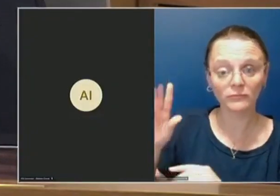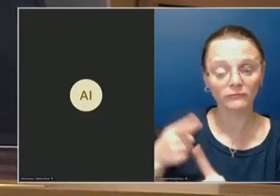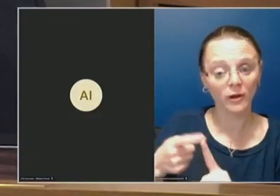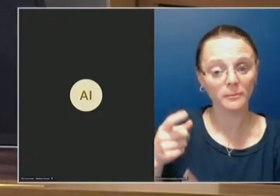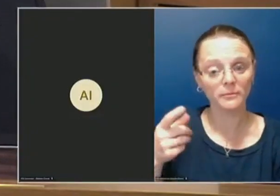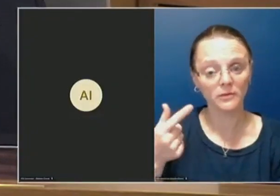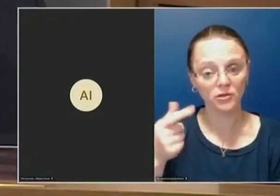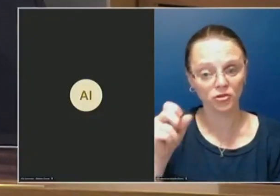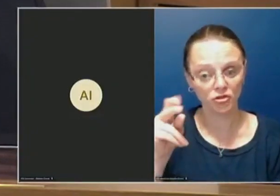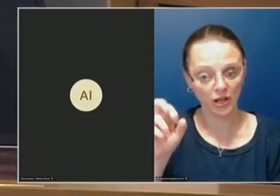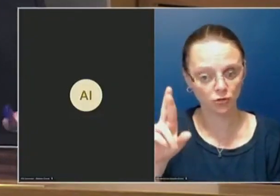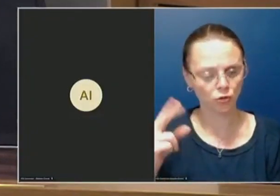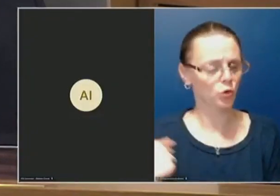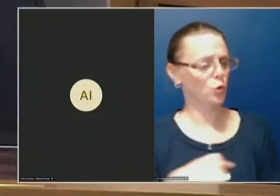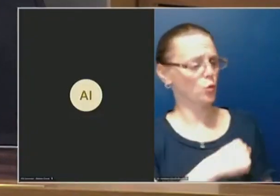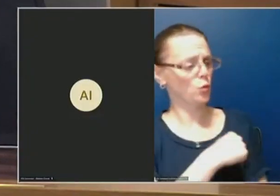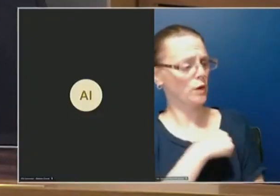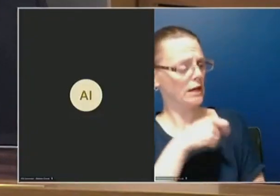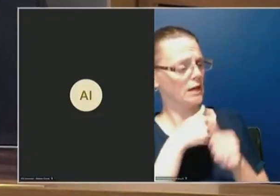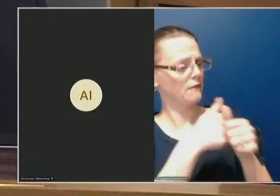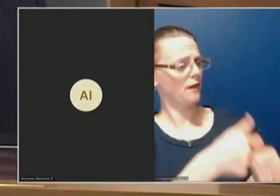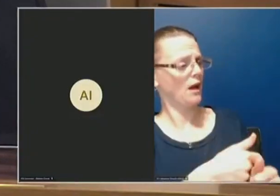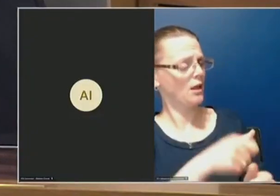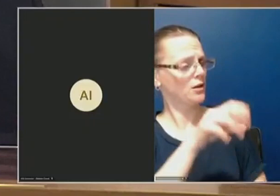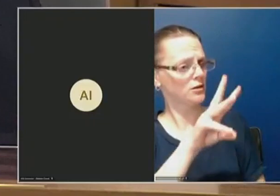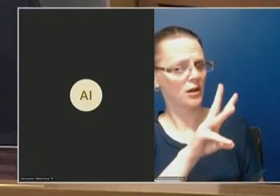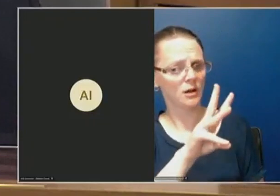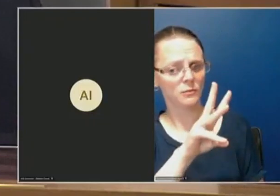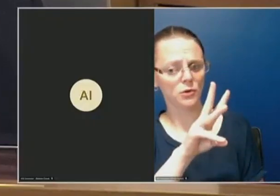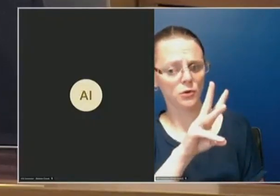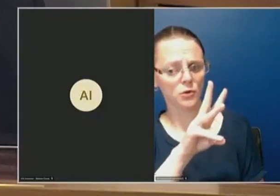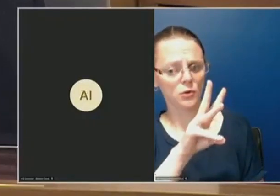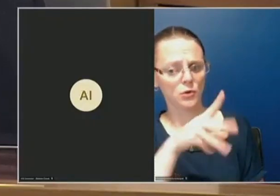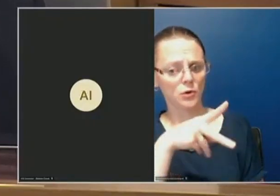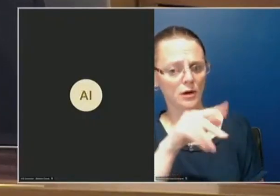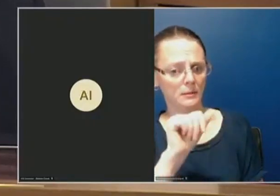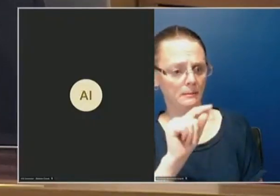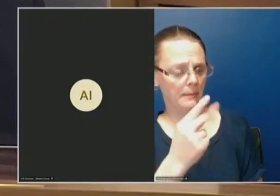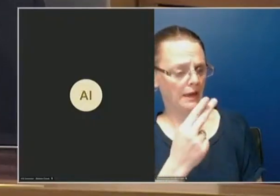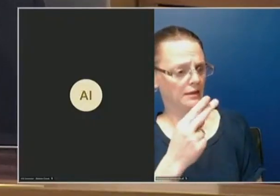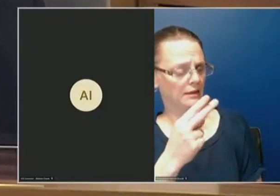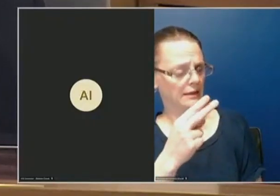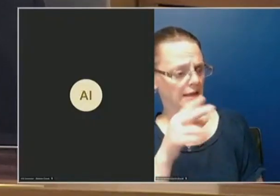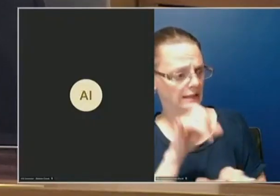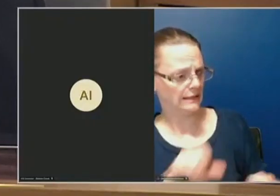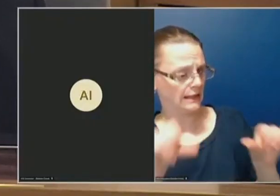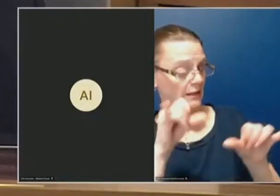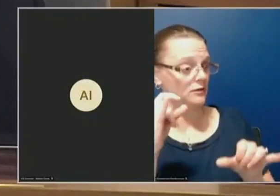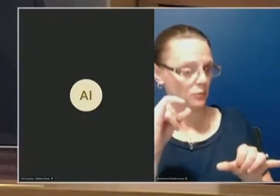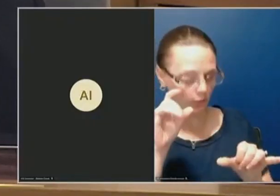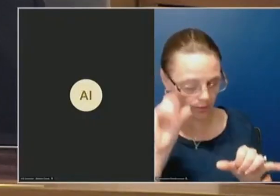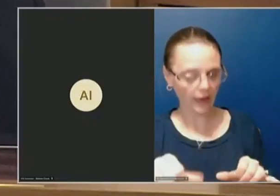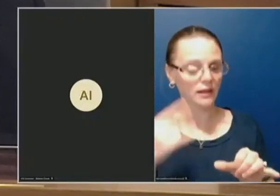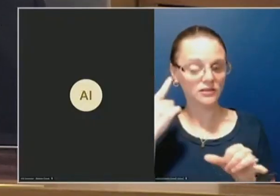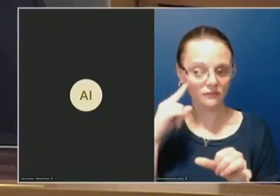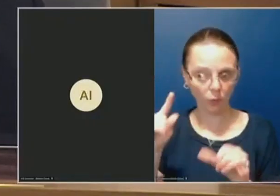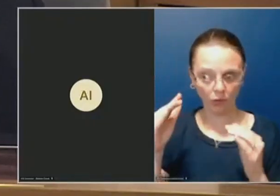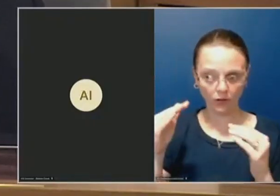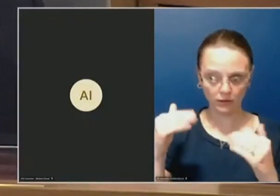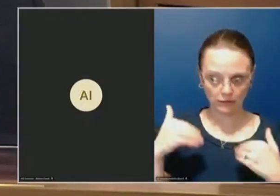heard him say, we follow WPATH standards. WPATH standards for adolescents and